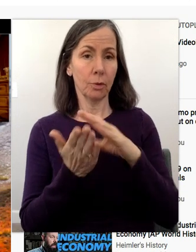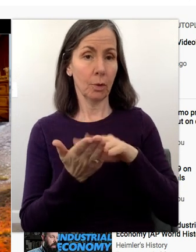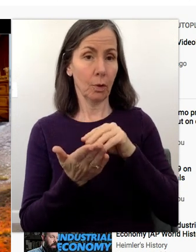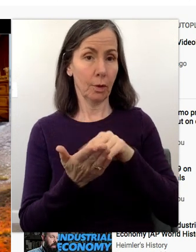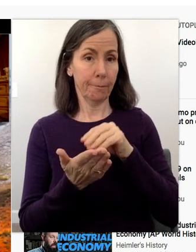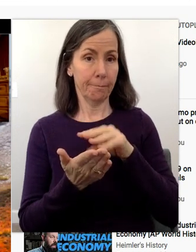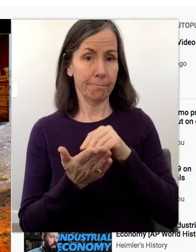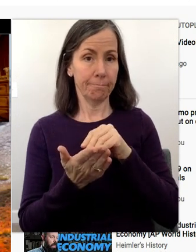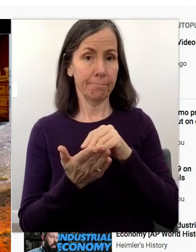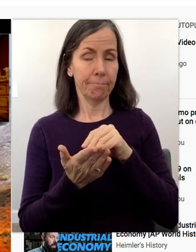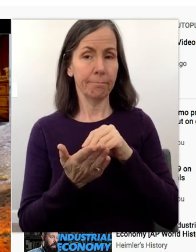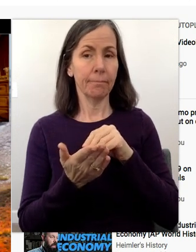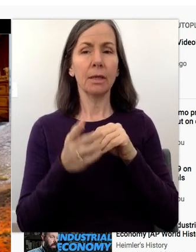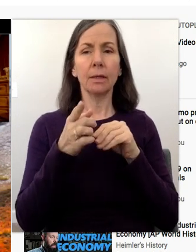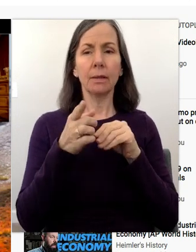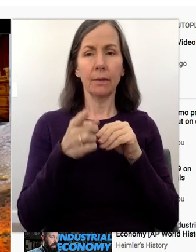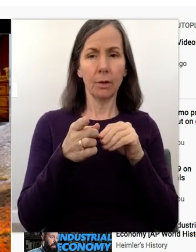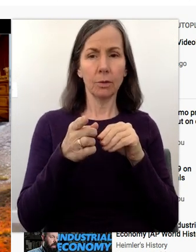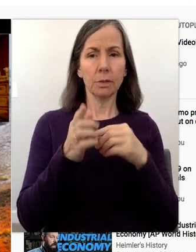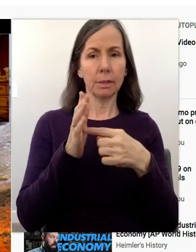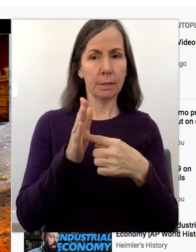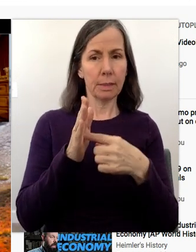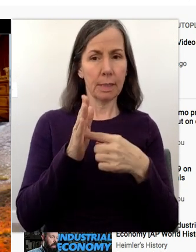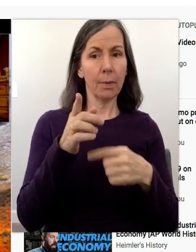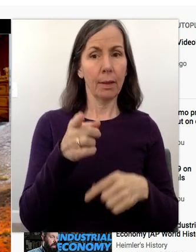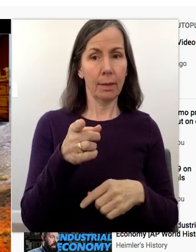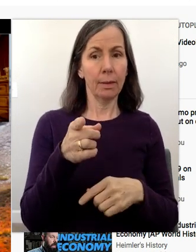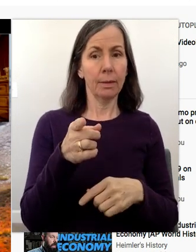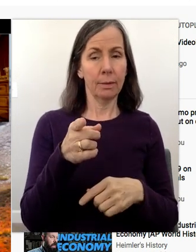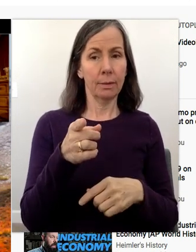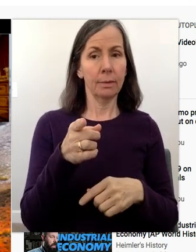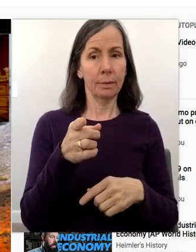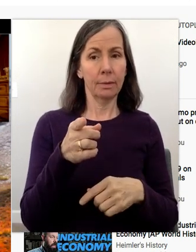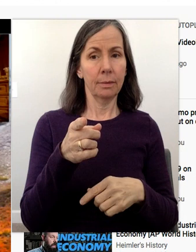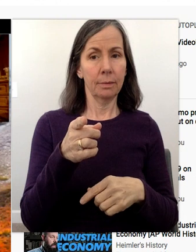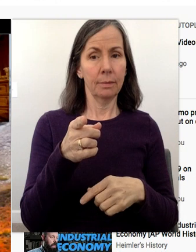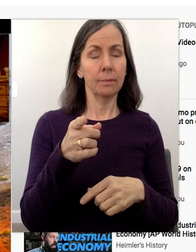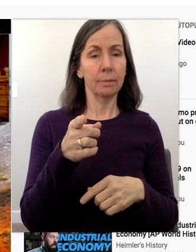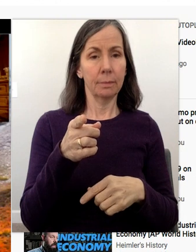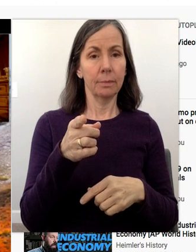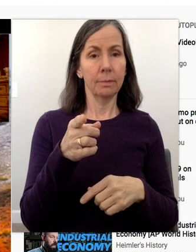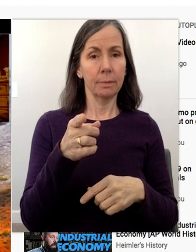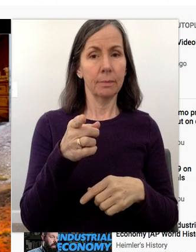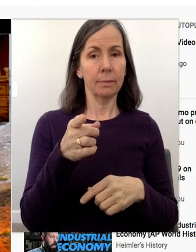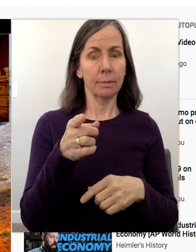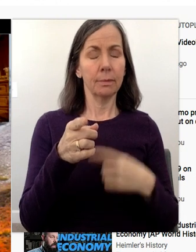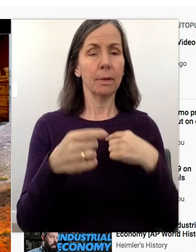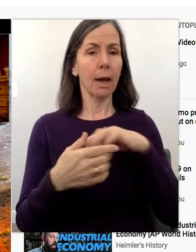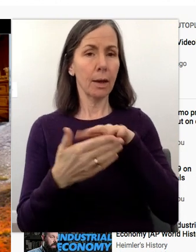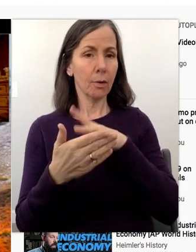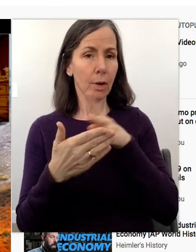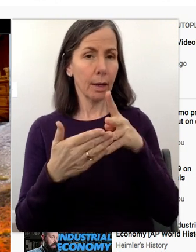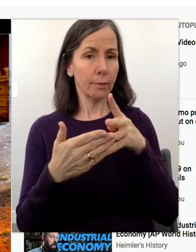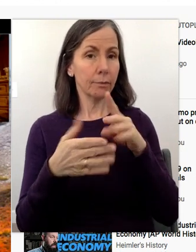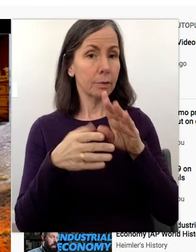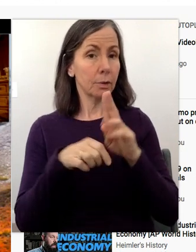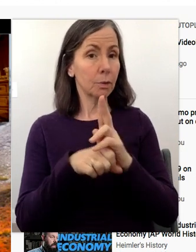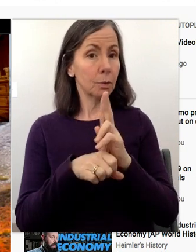Here is an example of a quadratic function that I graphed on Desmos.